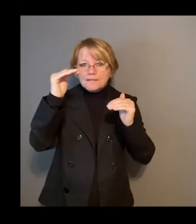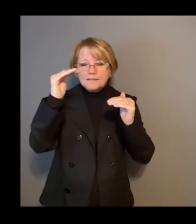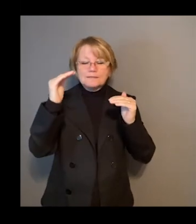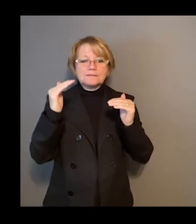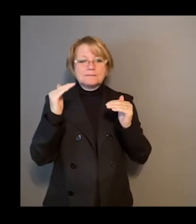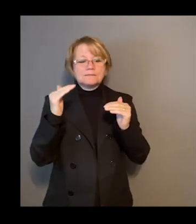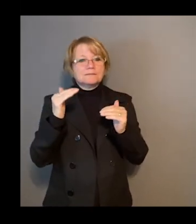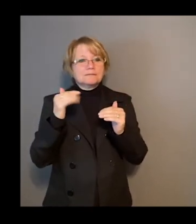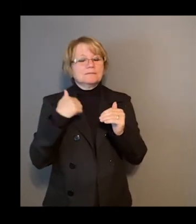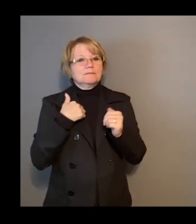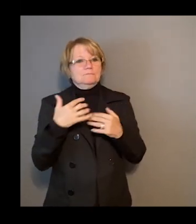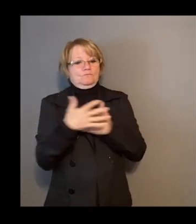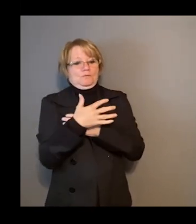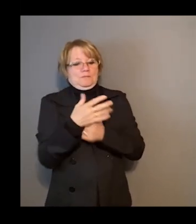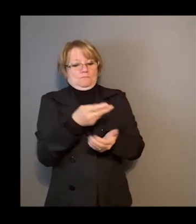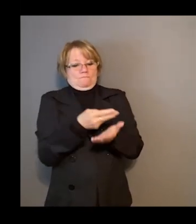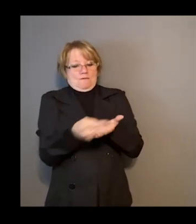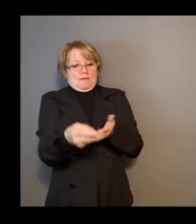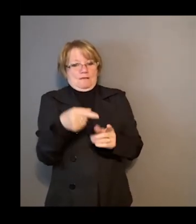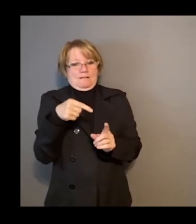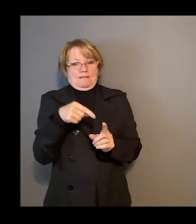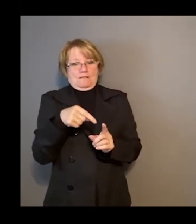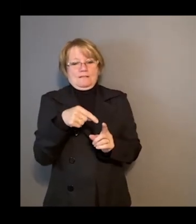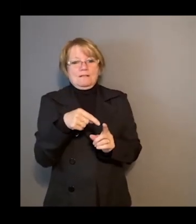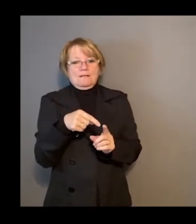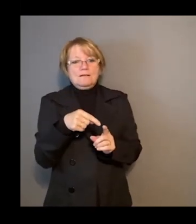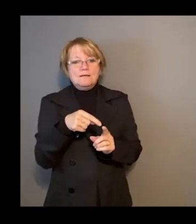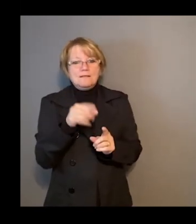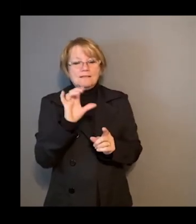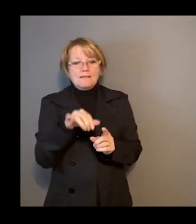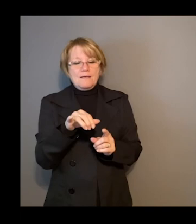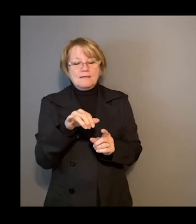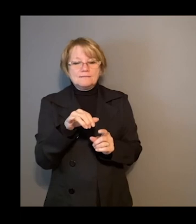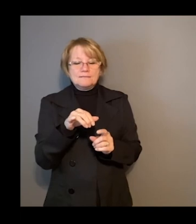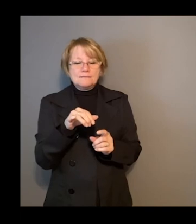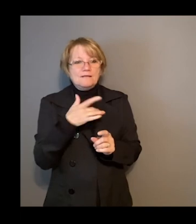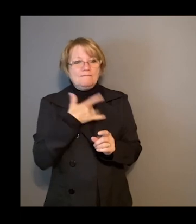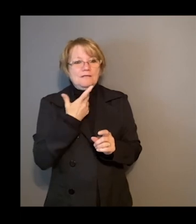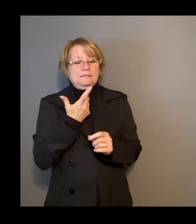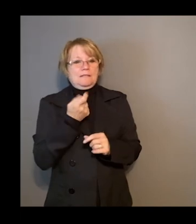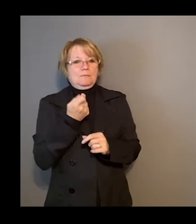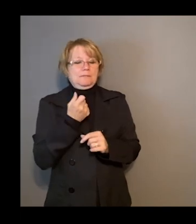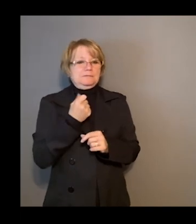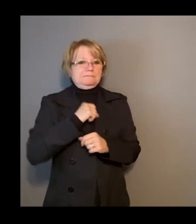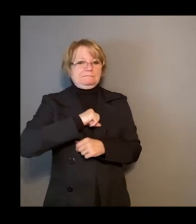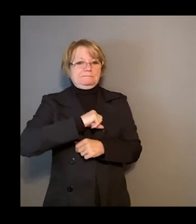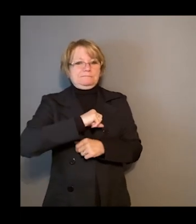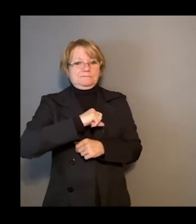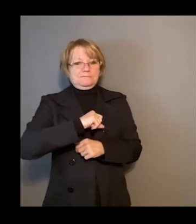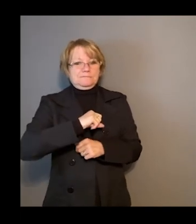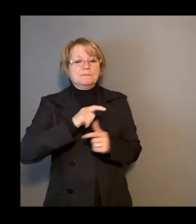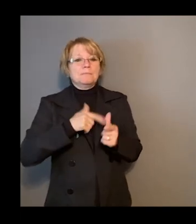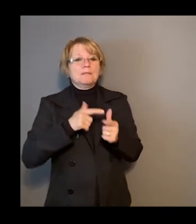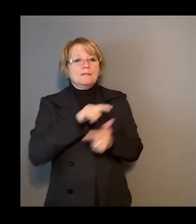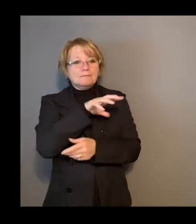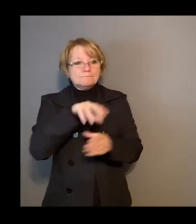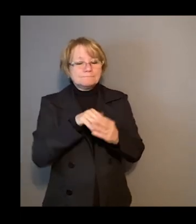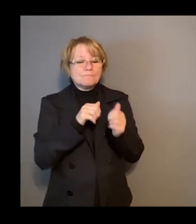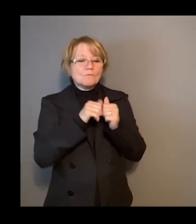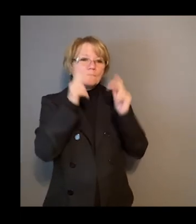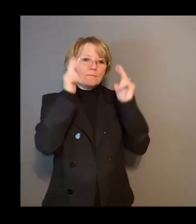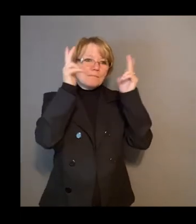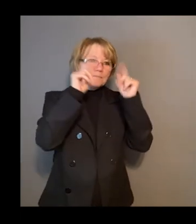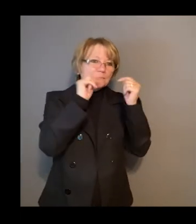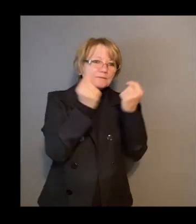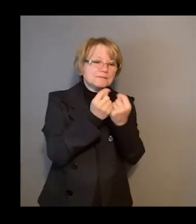And that kind of helped me back for a little while. But being part of the, you know, the basketball team and the study halls that you set